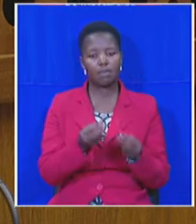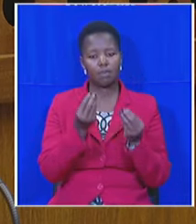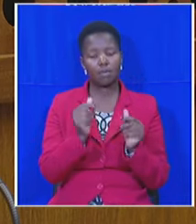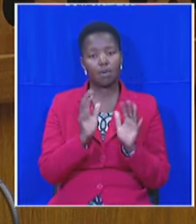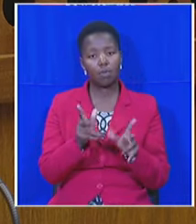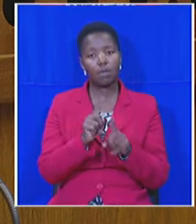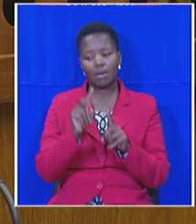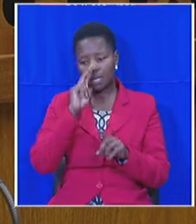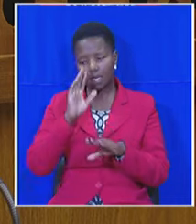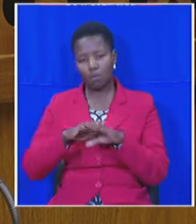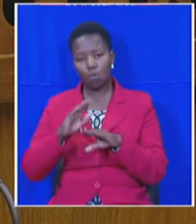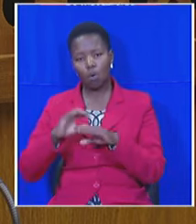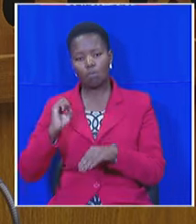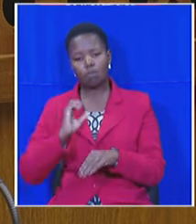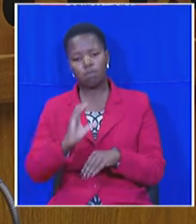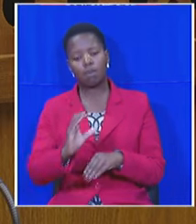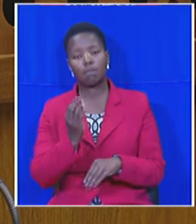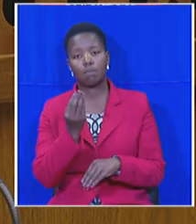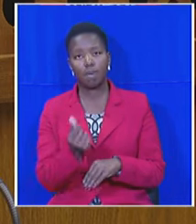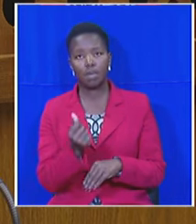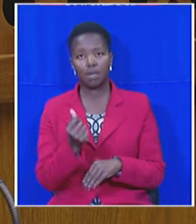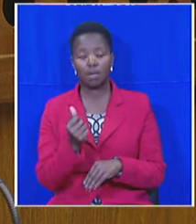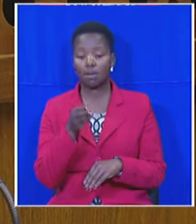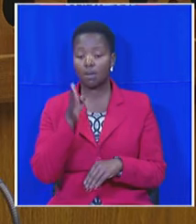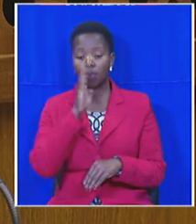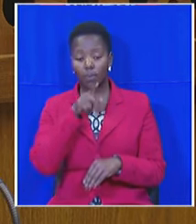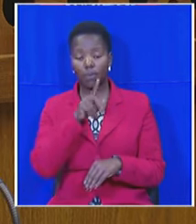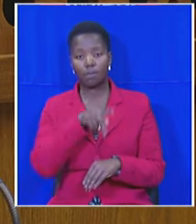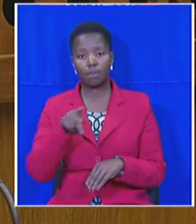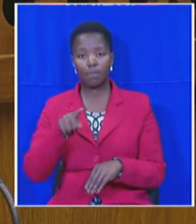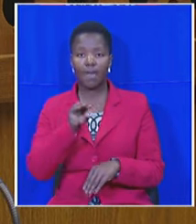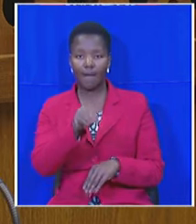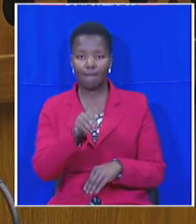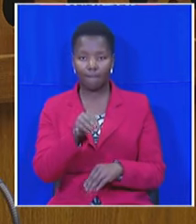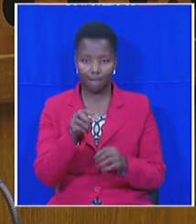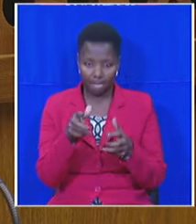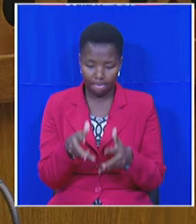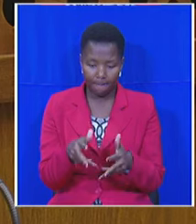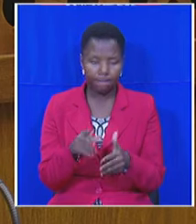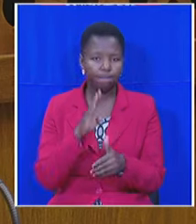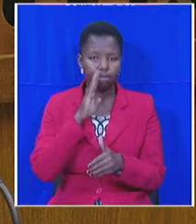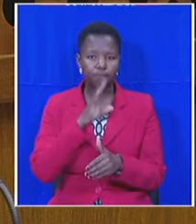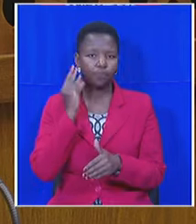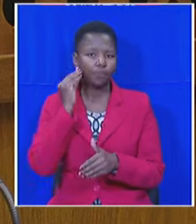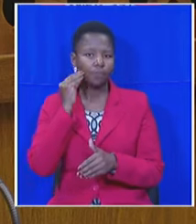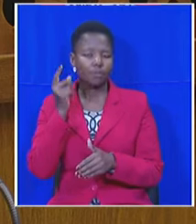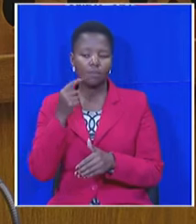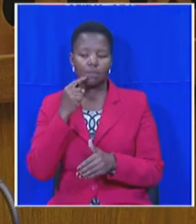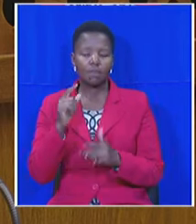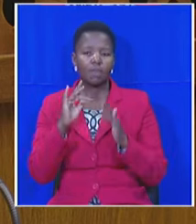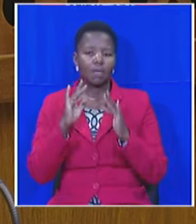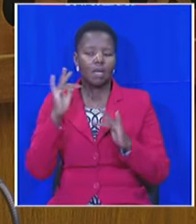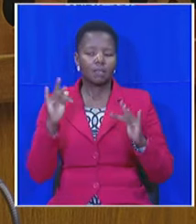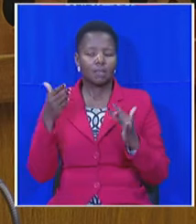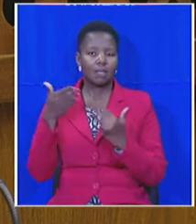billions more in taxpayer bailouts. No PPPs in sight here. There's no information on NEMISA and Broadband Infraco, but